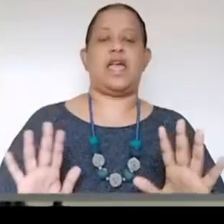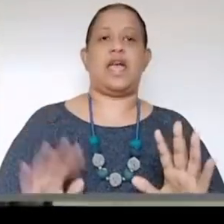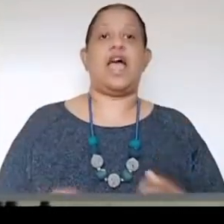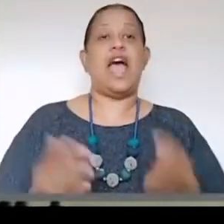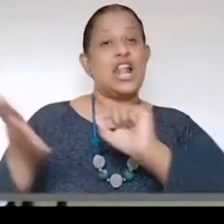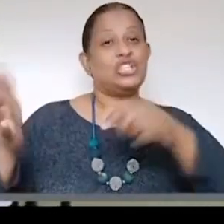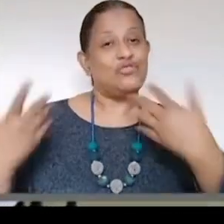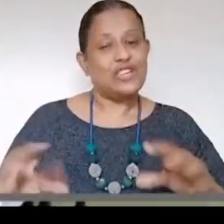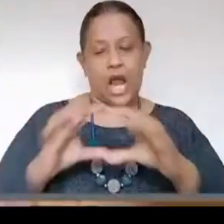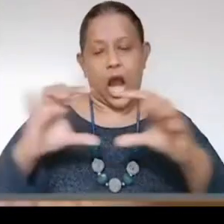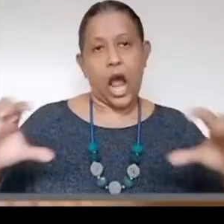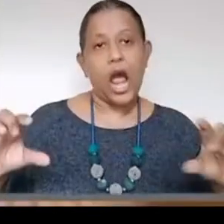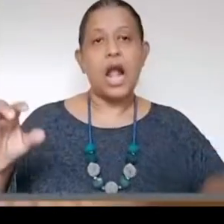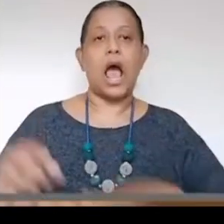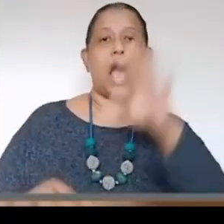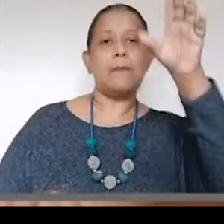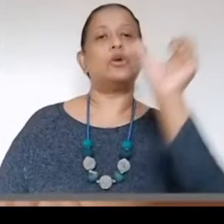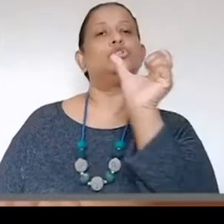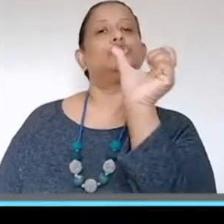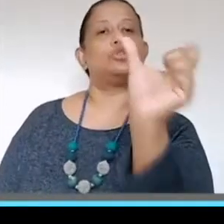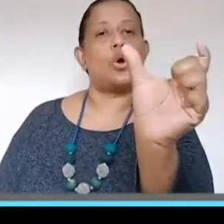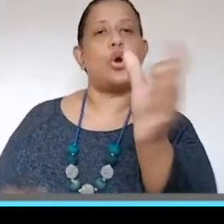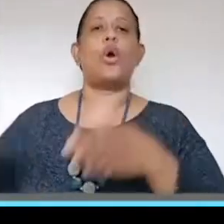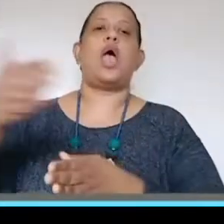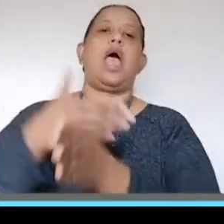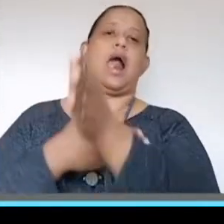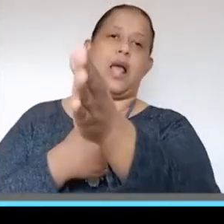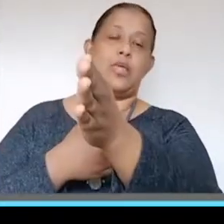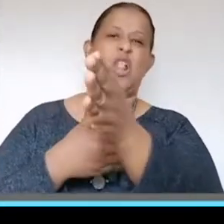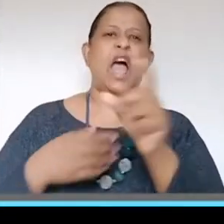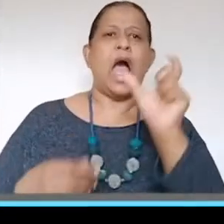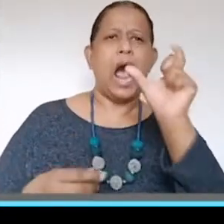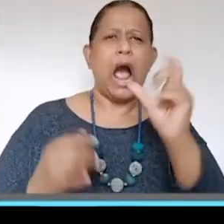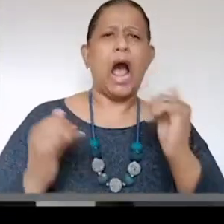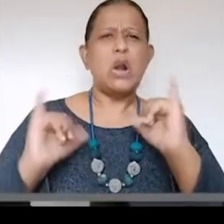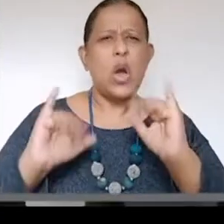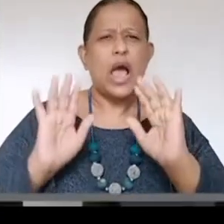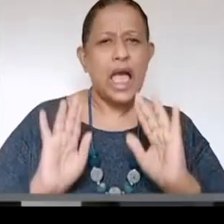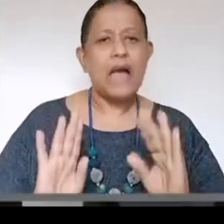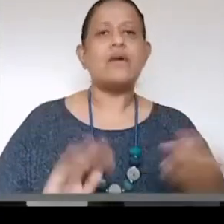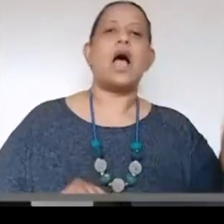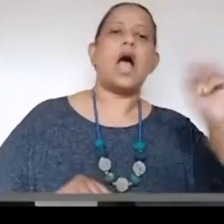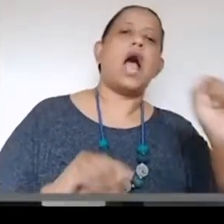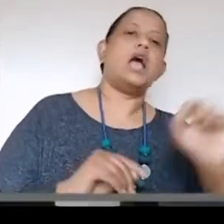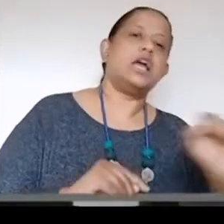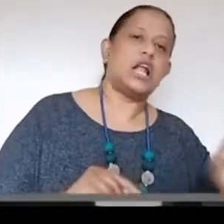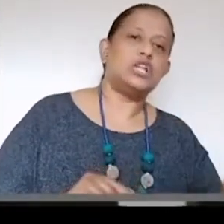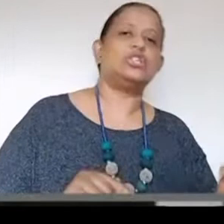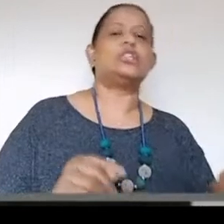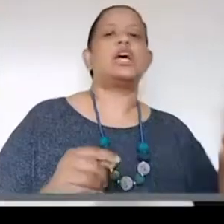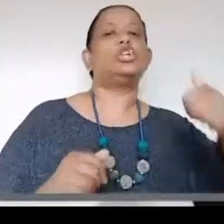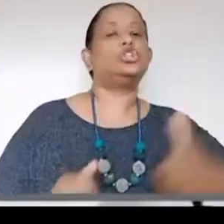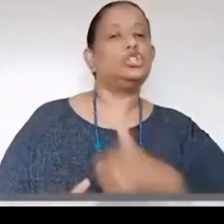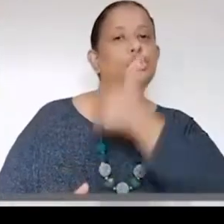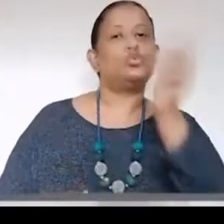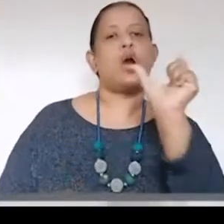The entrances to the main sanctuary, all registration cards will be scanned. If you are having difficulty scanning your